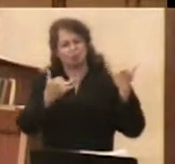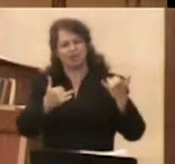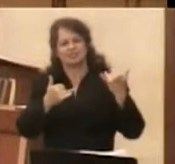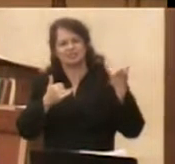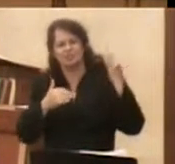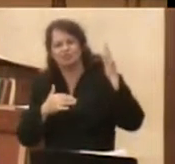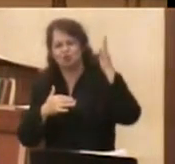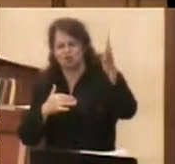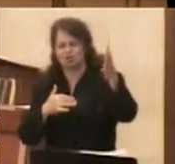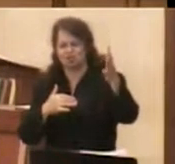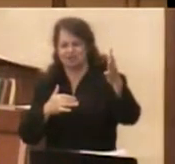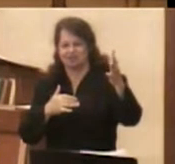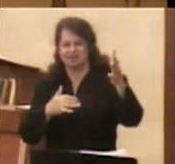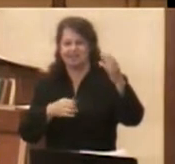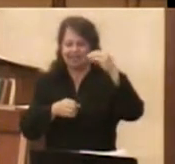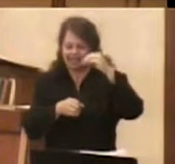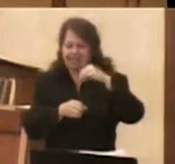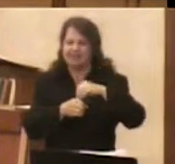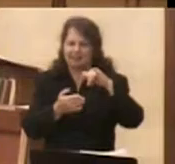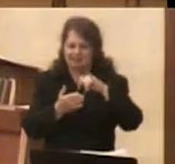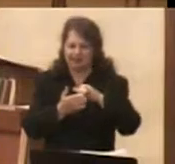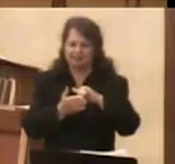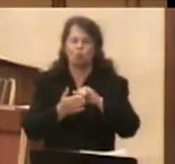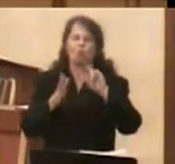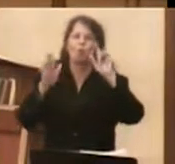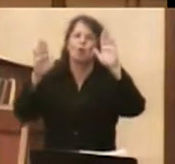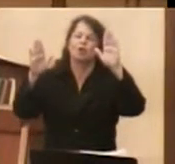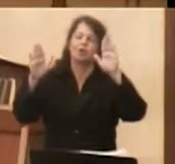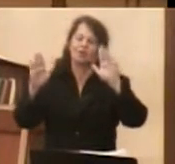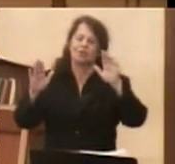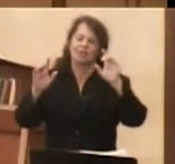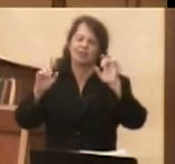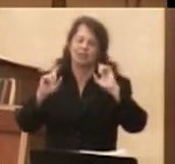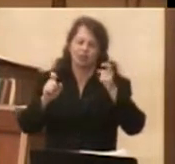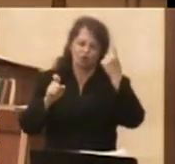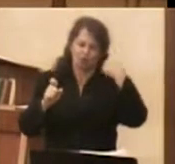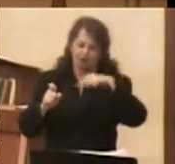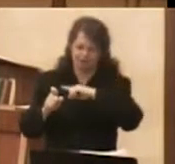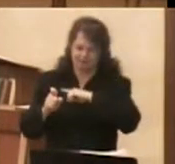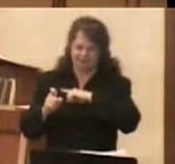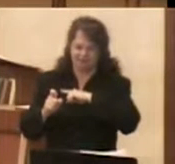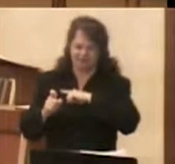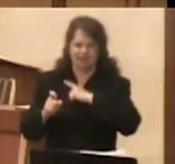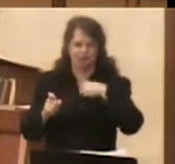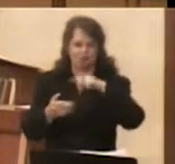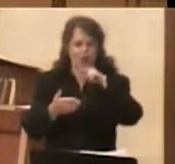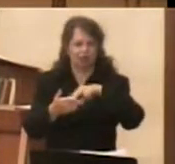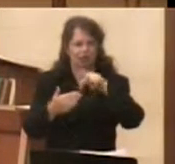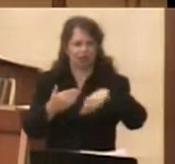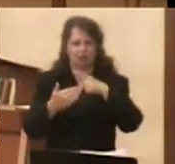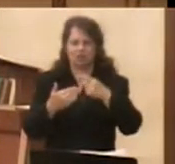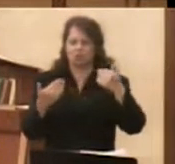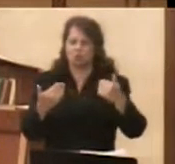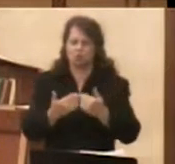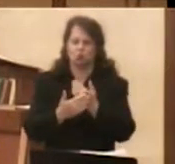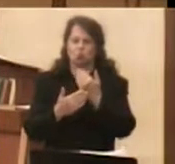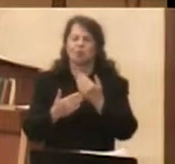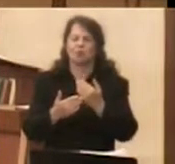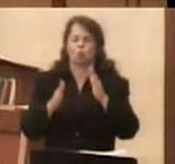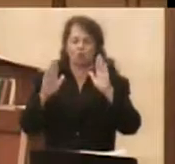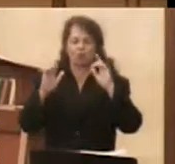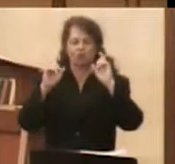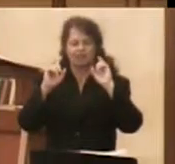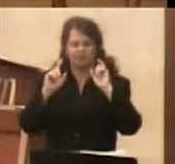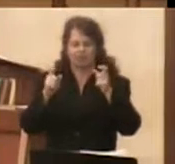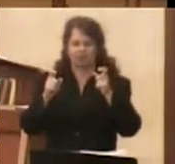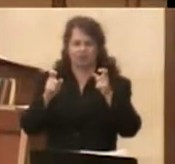is a great gift for us as we read more thoroughly this great gift at the end of the New Testament, this book